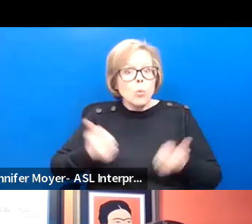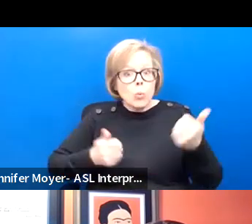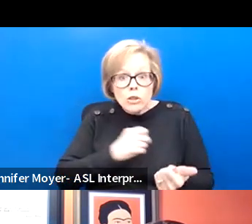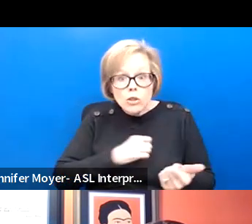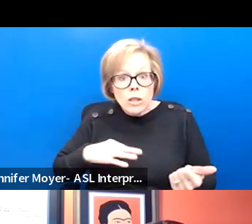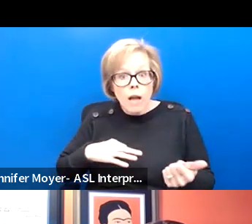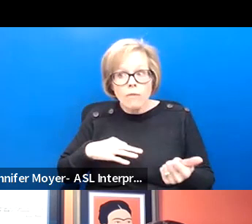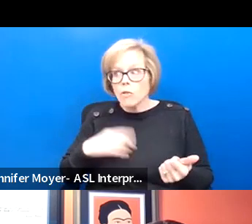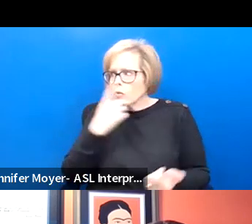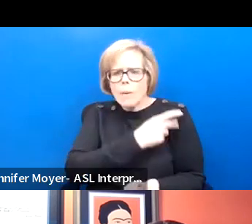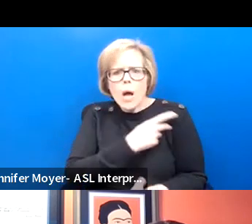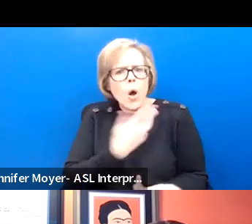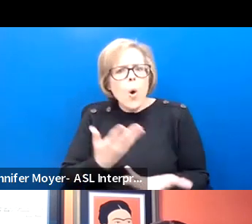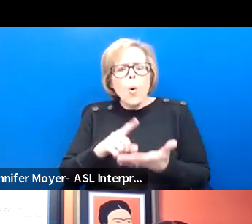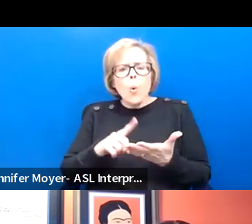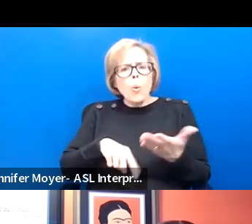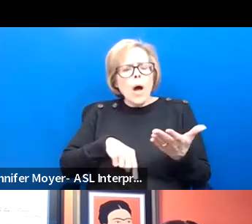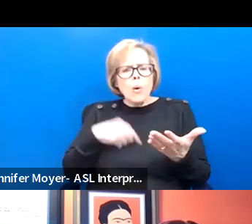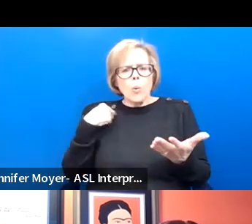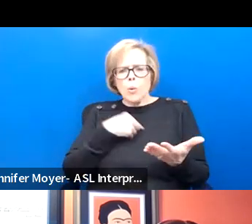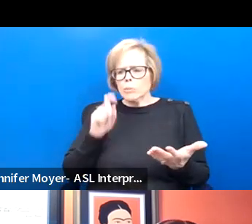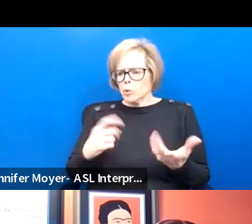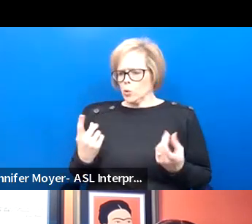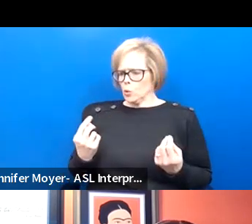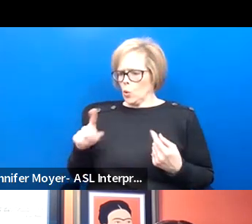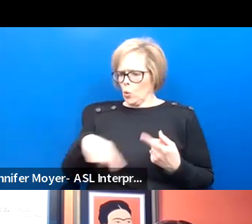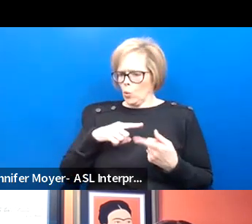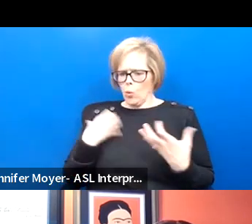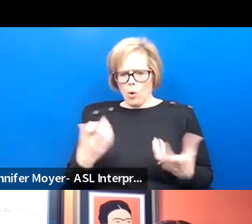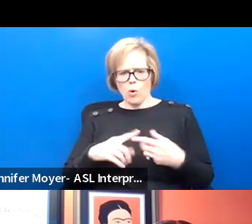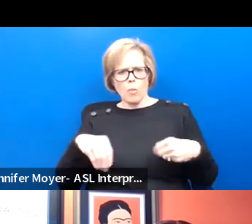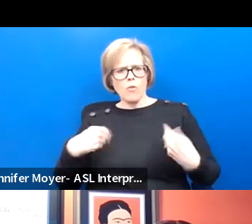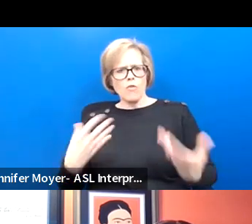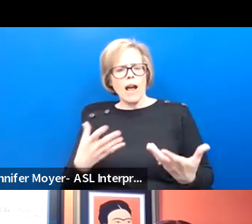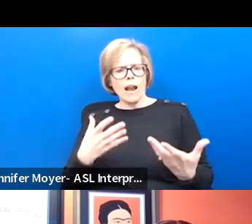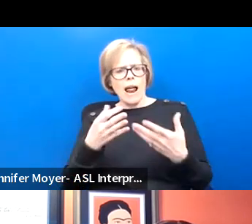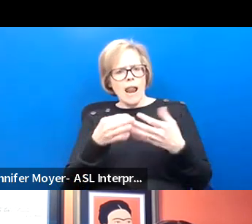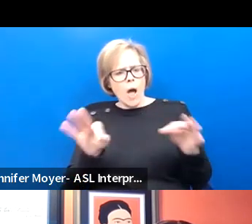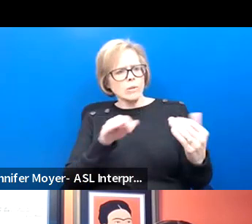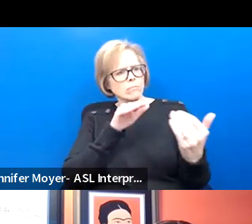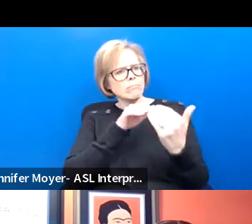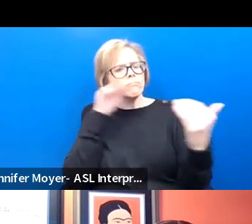for patients? What are we supposed to be doing here when we want to provide language concordant care?